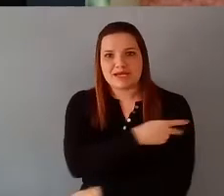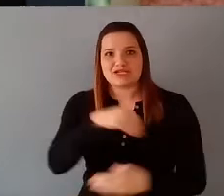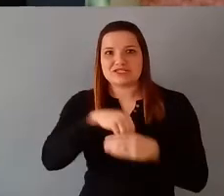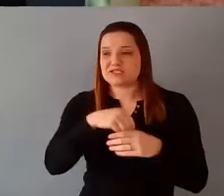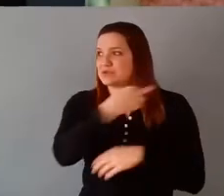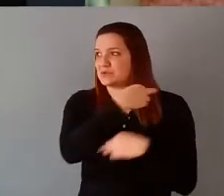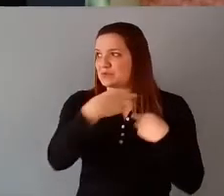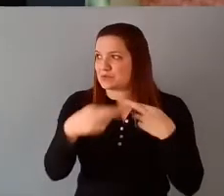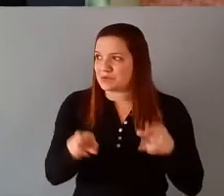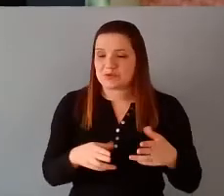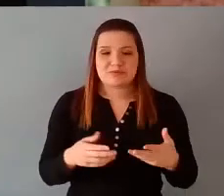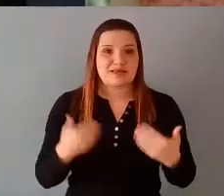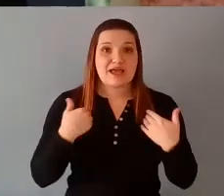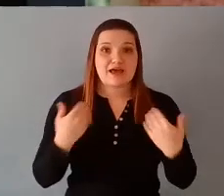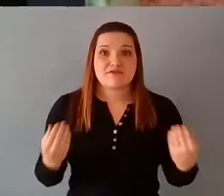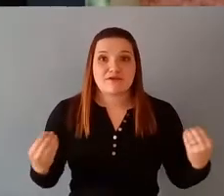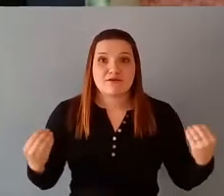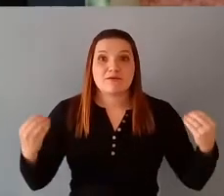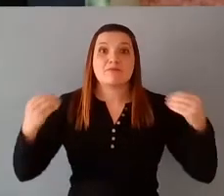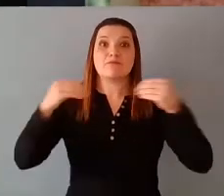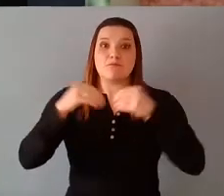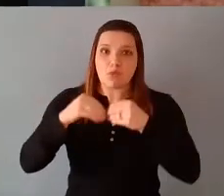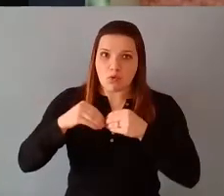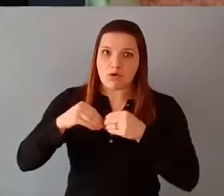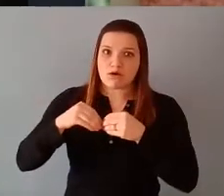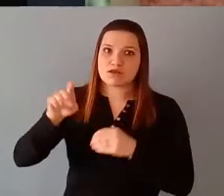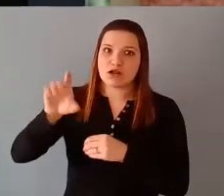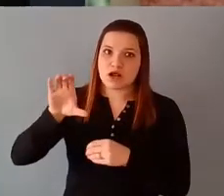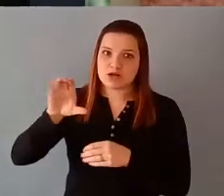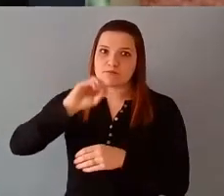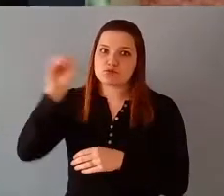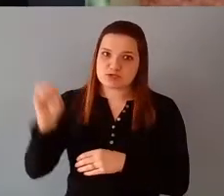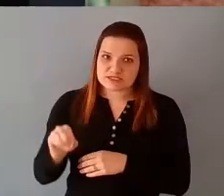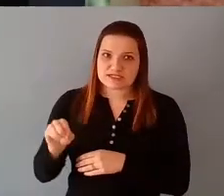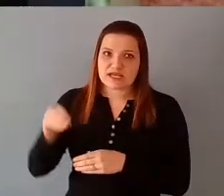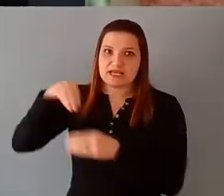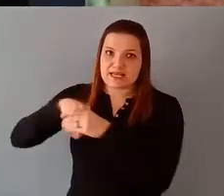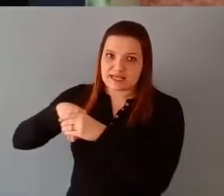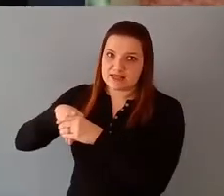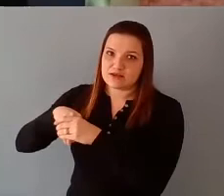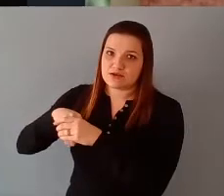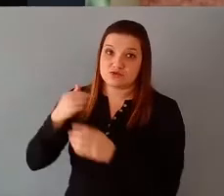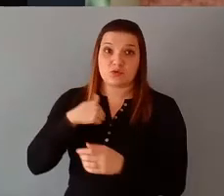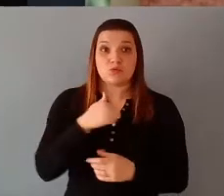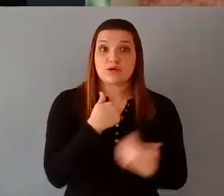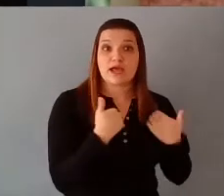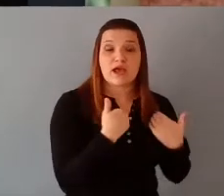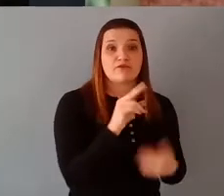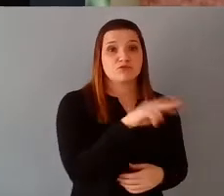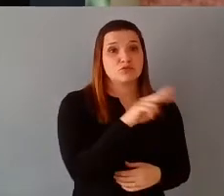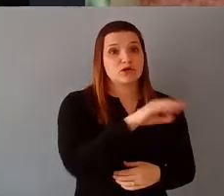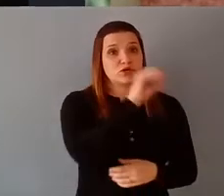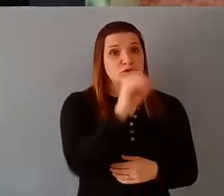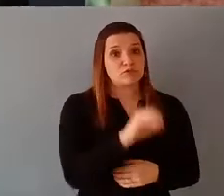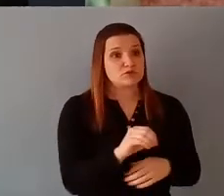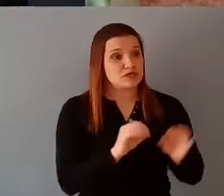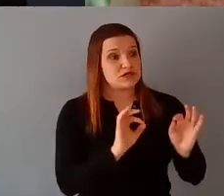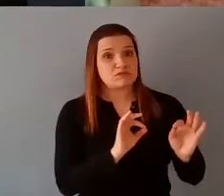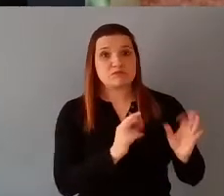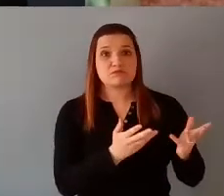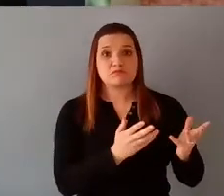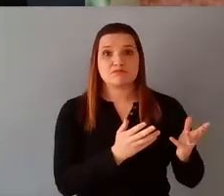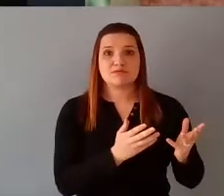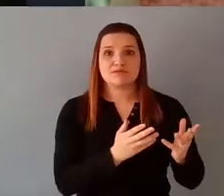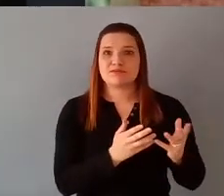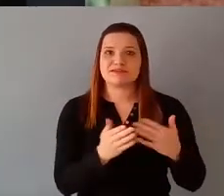actually have more than 100% occupancy. So even with us having 22% occupancy, that gets wiped